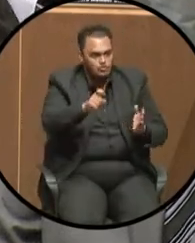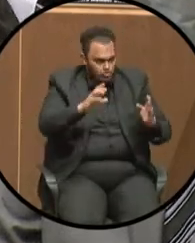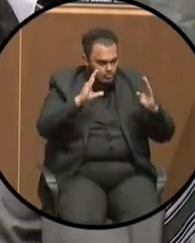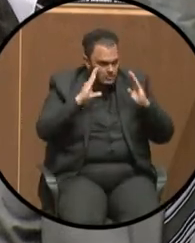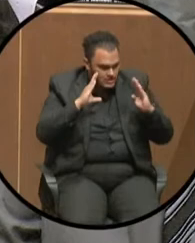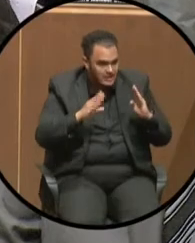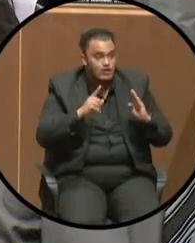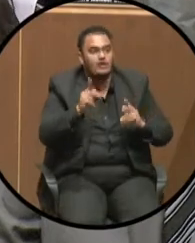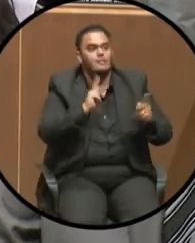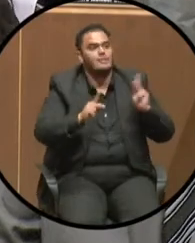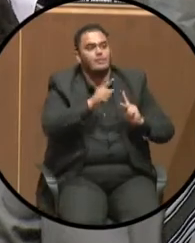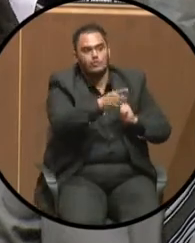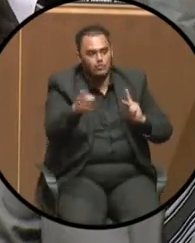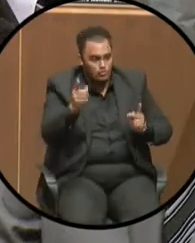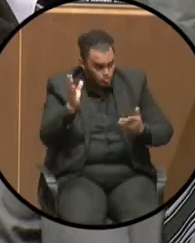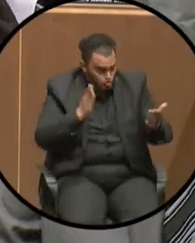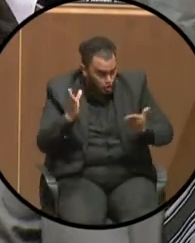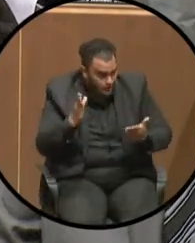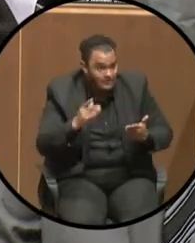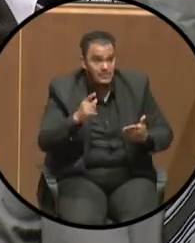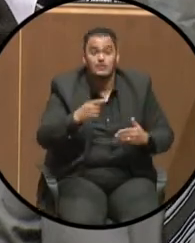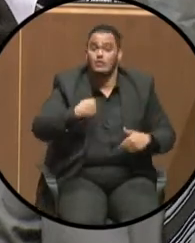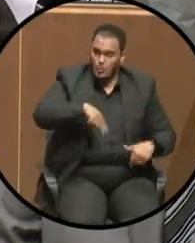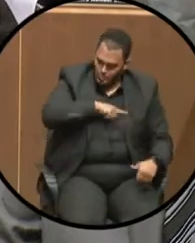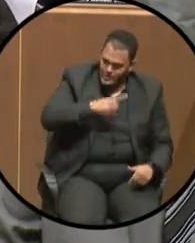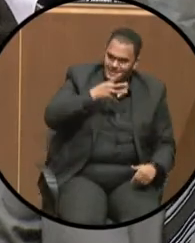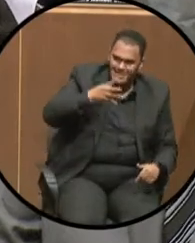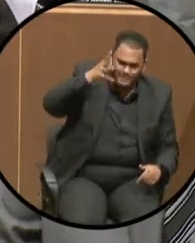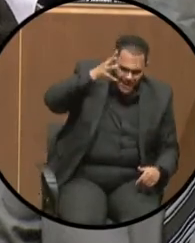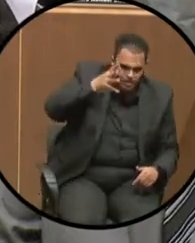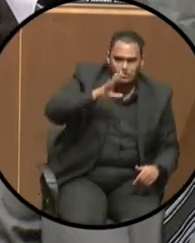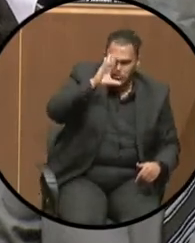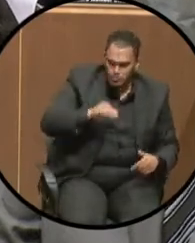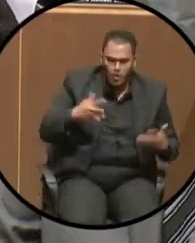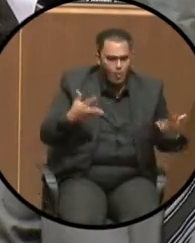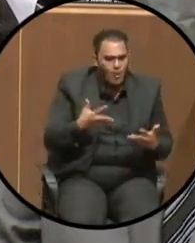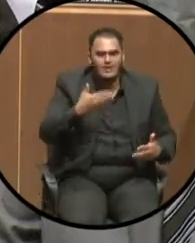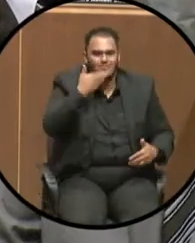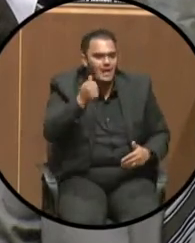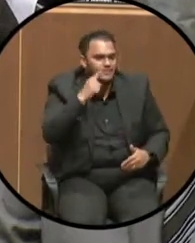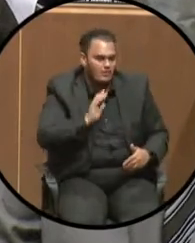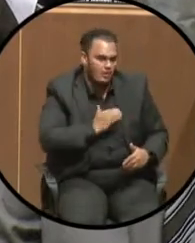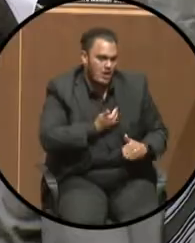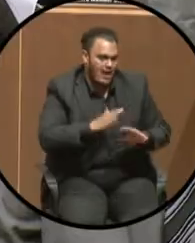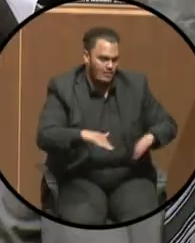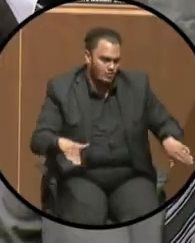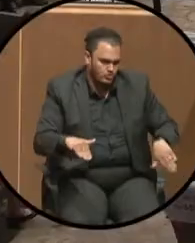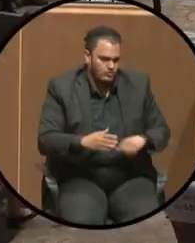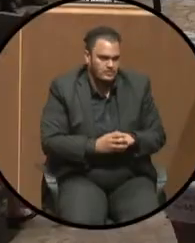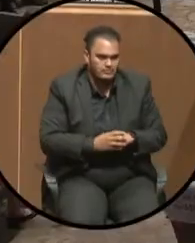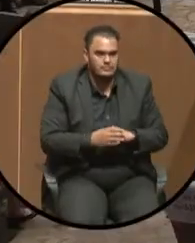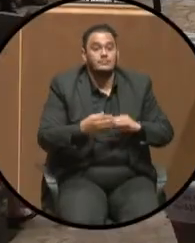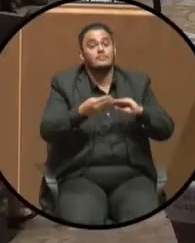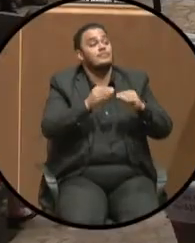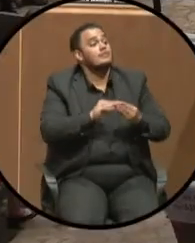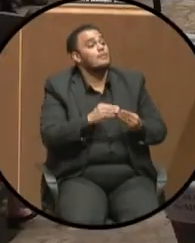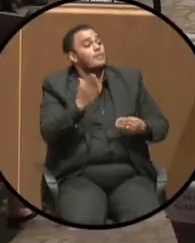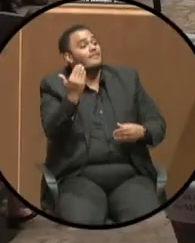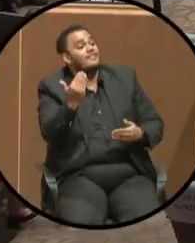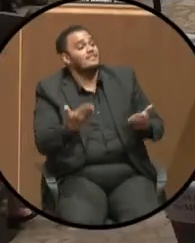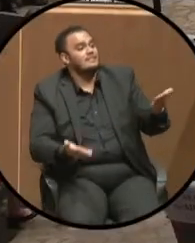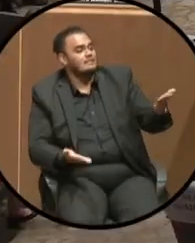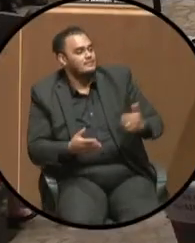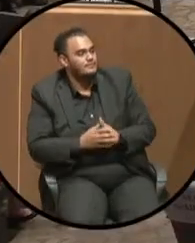you serve. Ms. Rose, your time is up. We, the parents, are the experts who know what's best for our children. Number